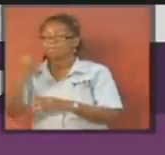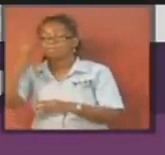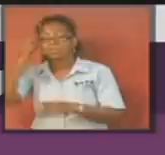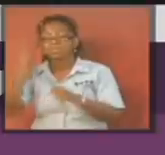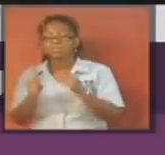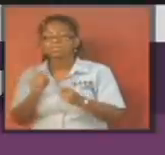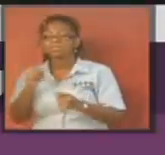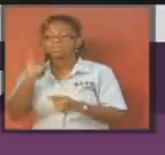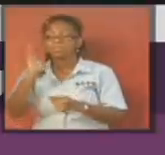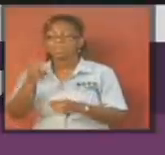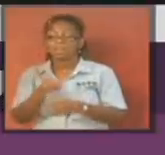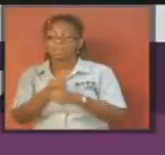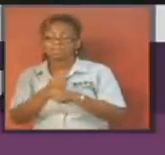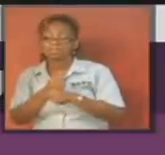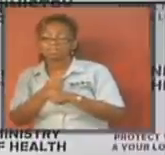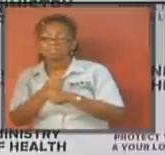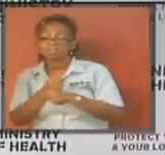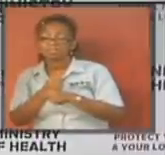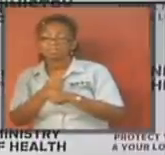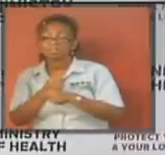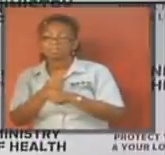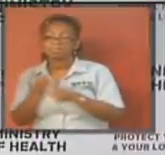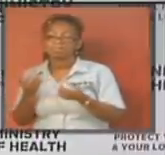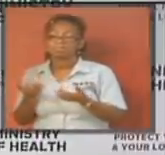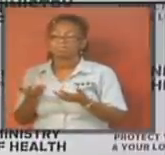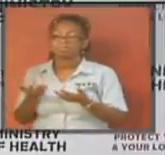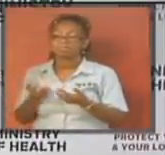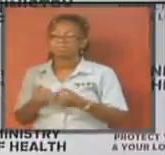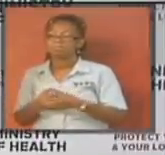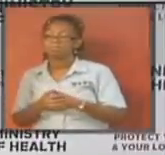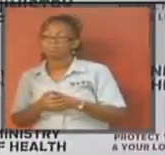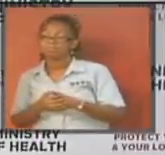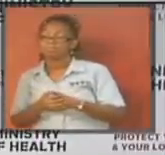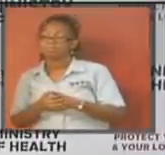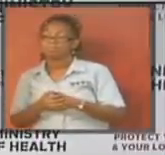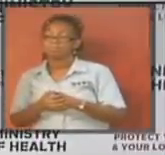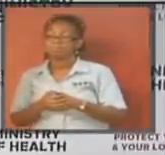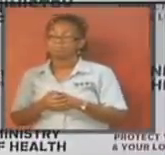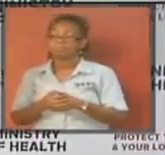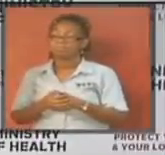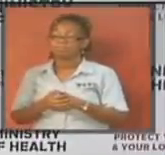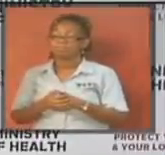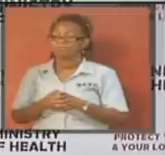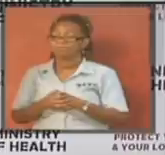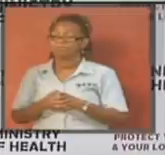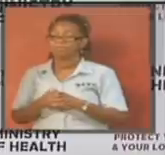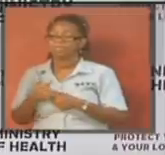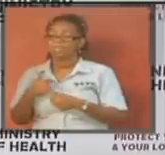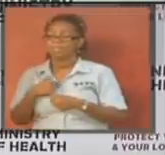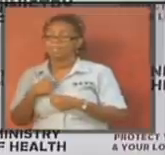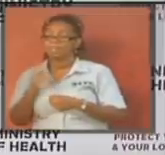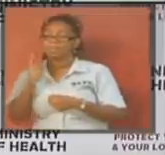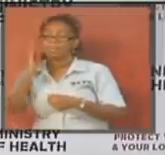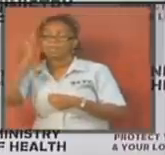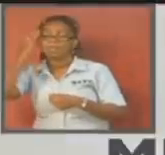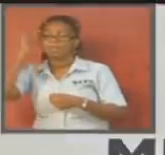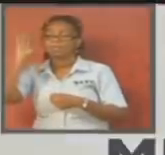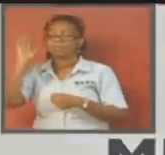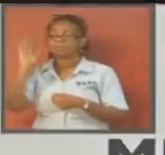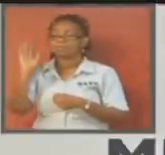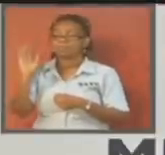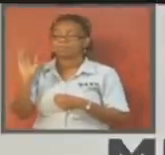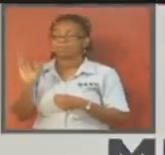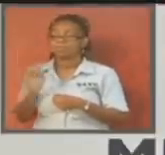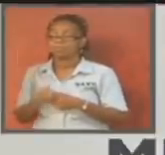when? Thank you. Thank you. CMO? I mean, I personally am not privy to that level of discussion, but I mean,